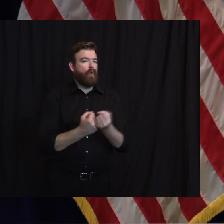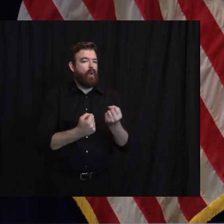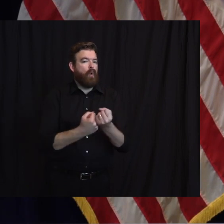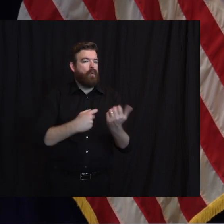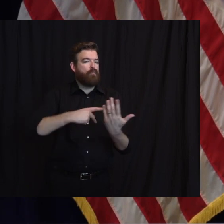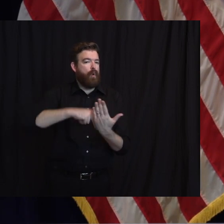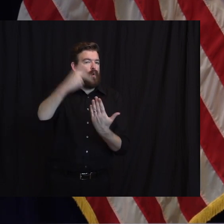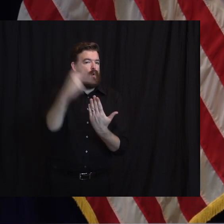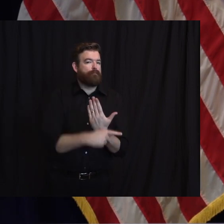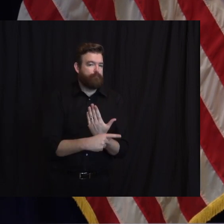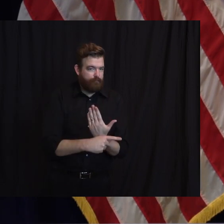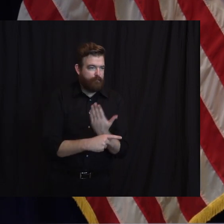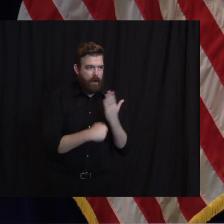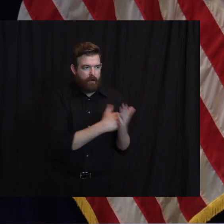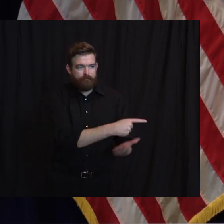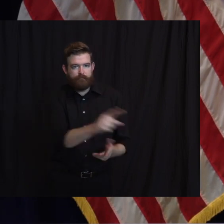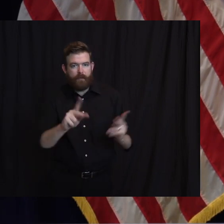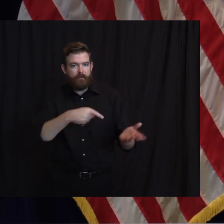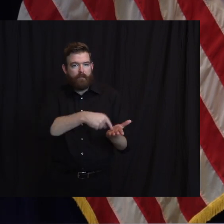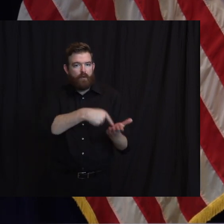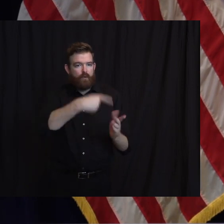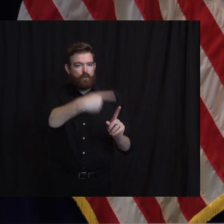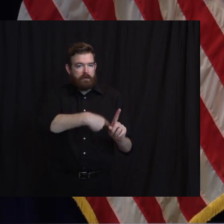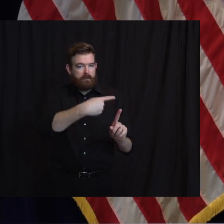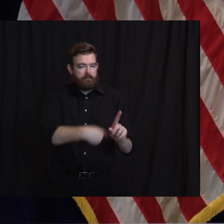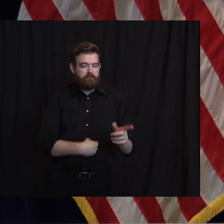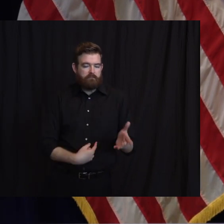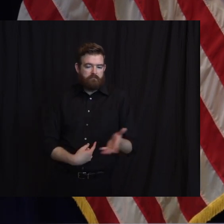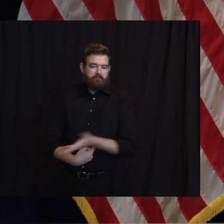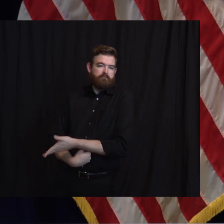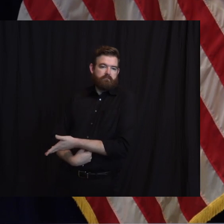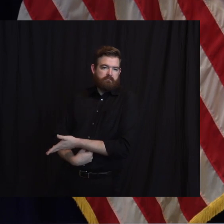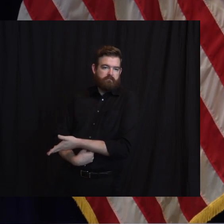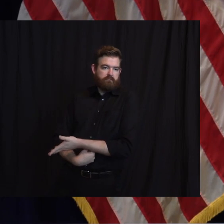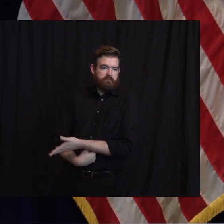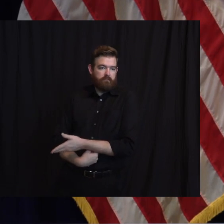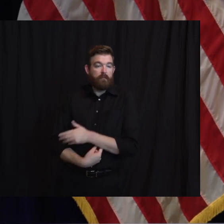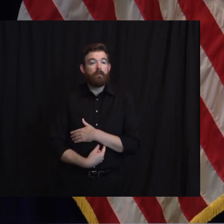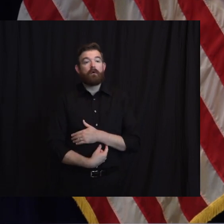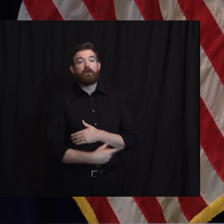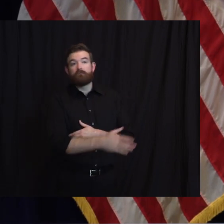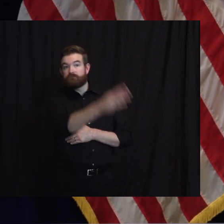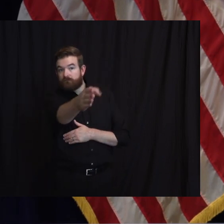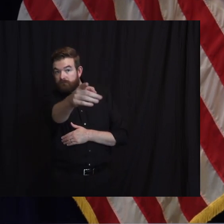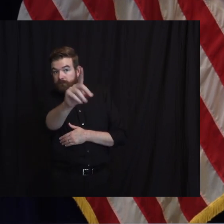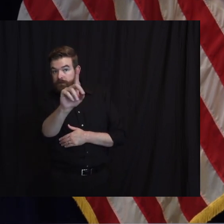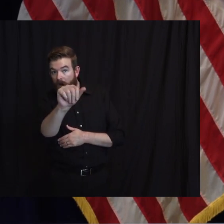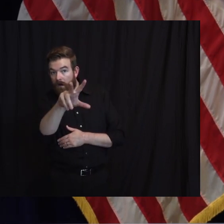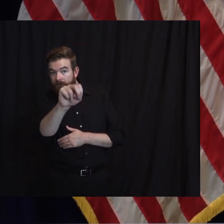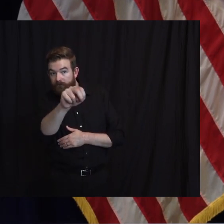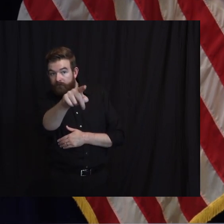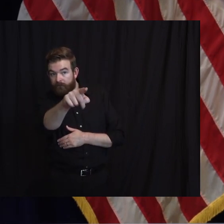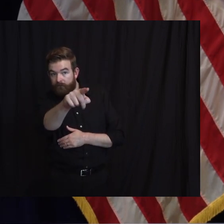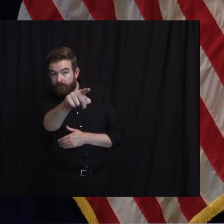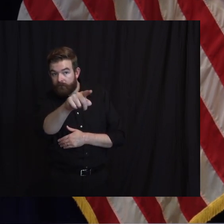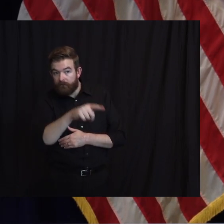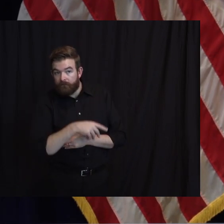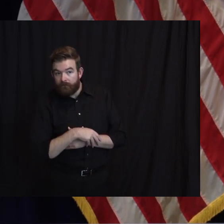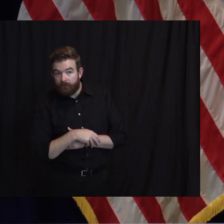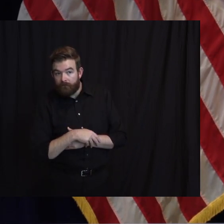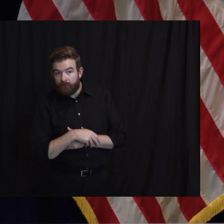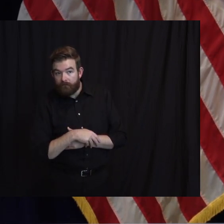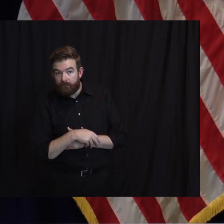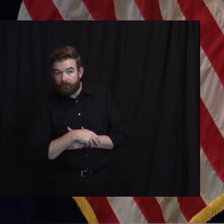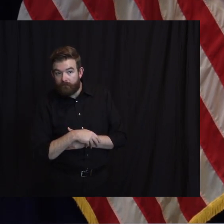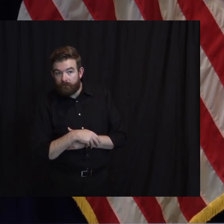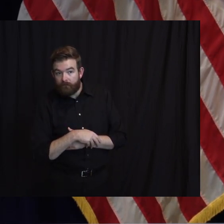say tomorrow. So thank you for that. Let's come back down to Dave here. Dave, nice to see you with the green mask. Thank you, Governor. I know you love it, so